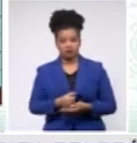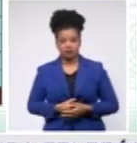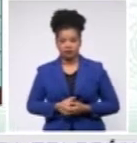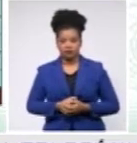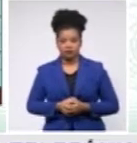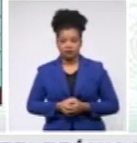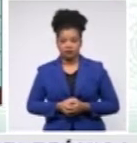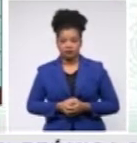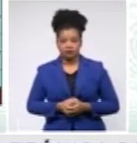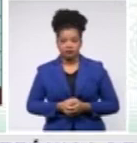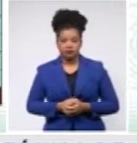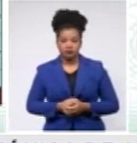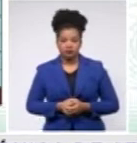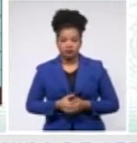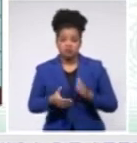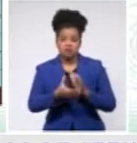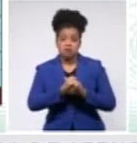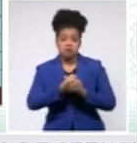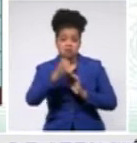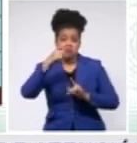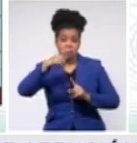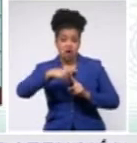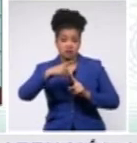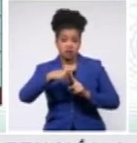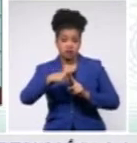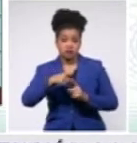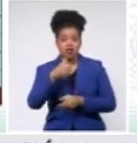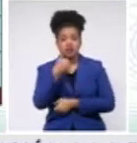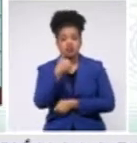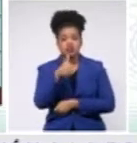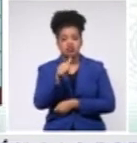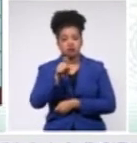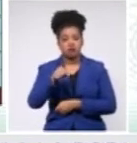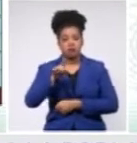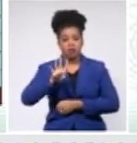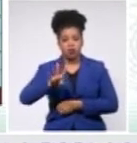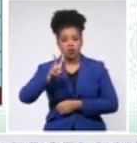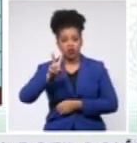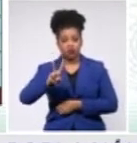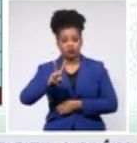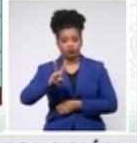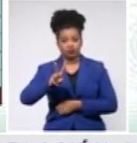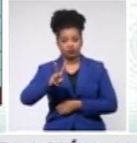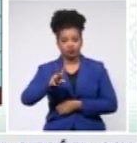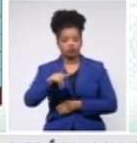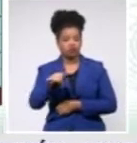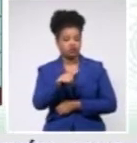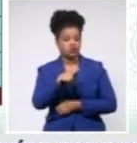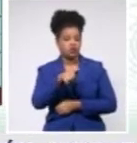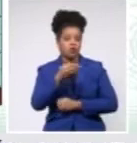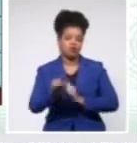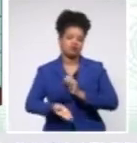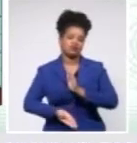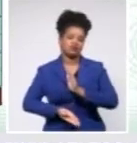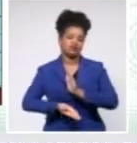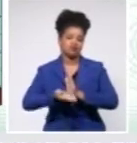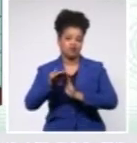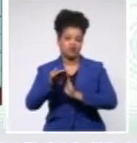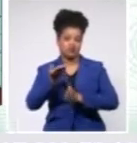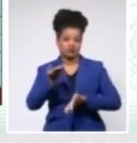Meanwhile, Cienfuegos, Pinar del Río, Las Tunas, Villa Clara,